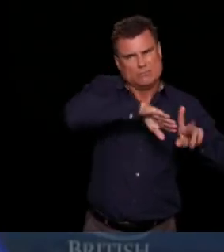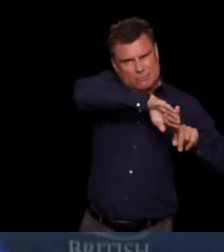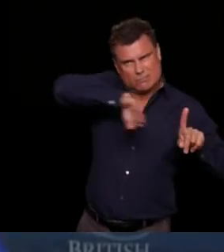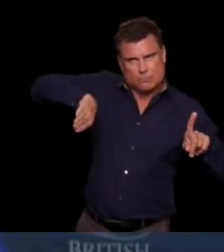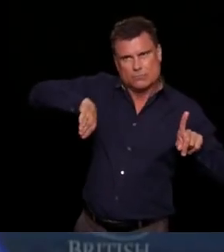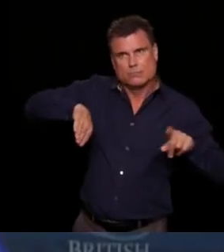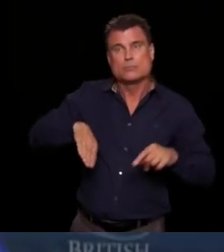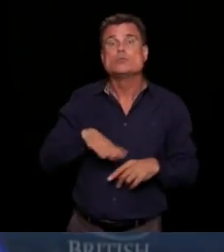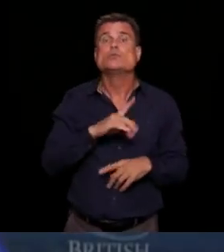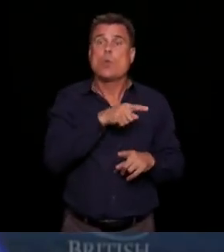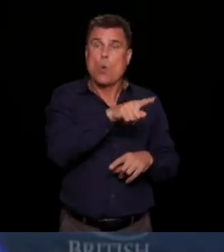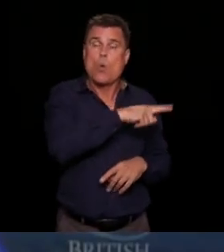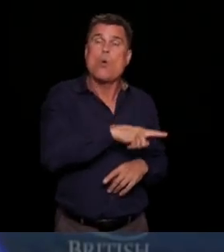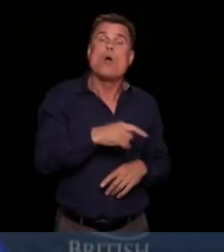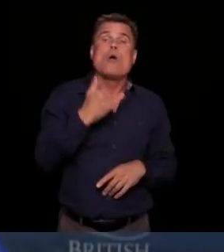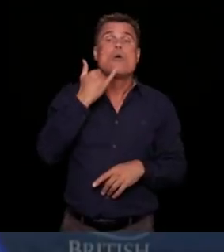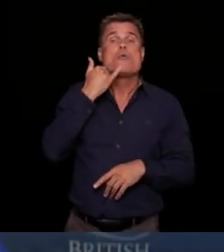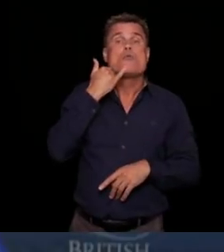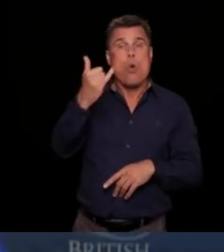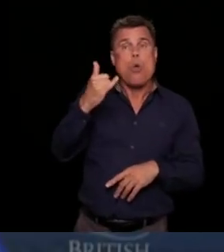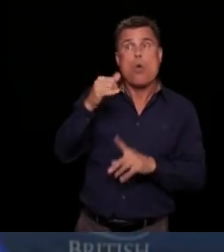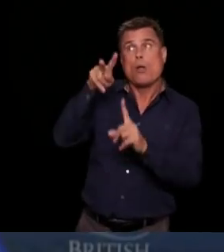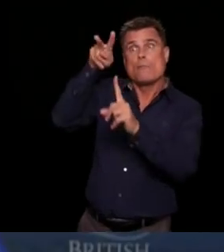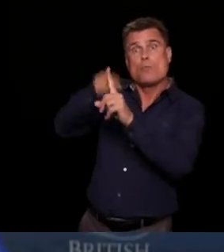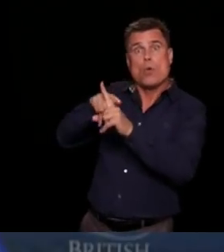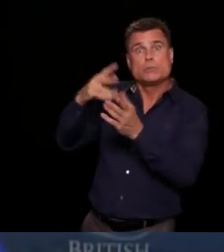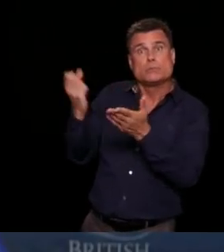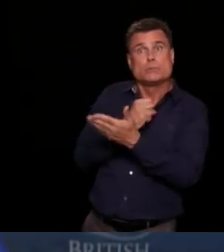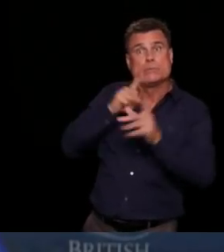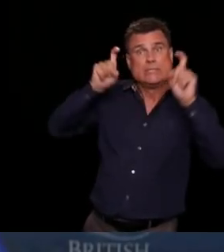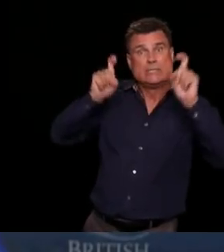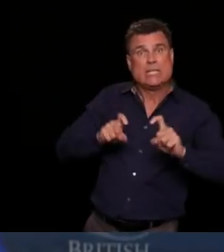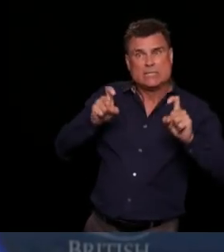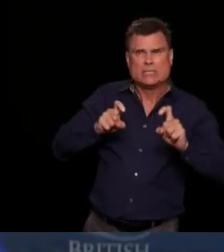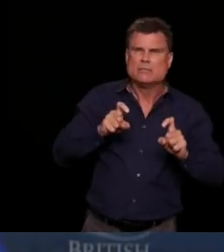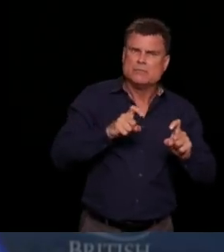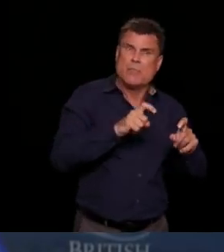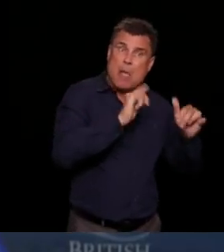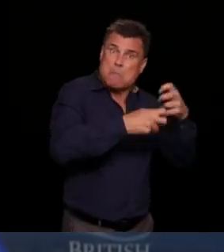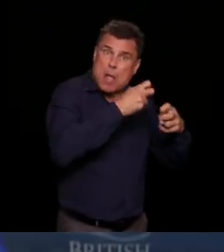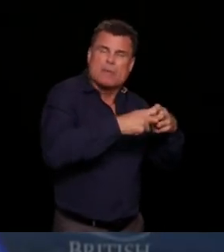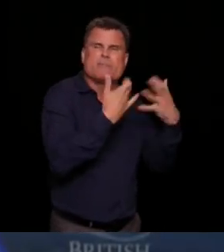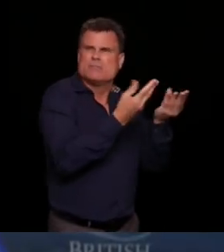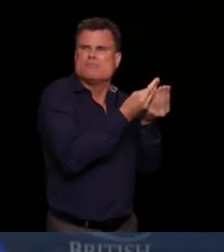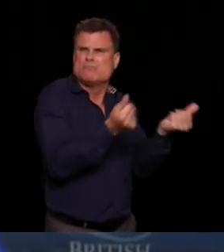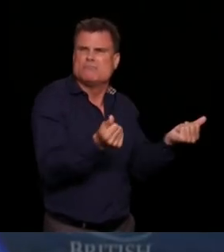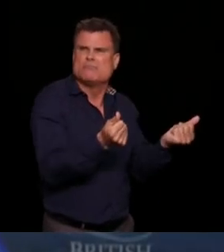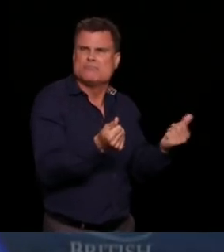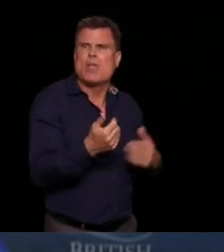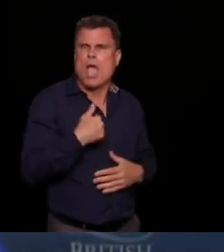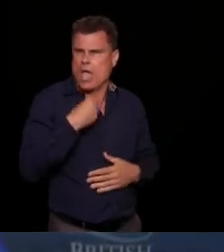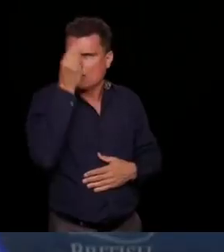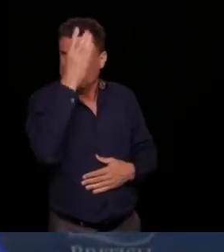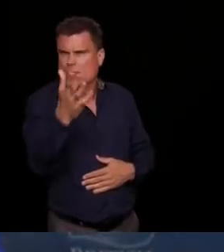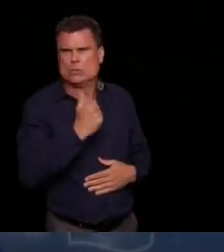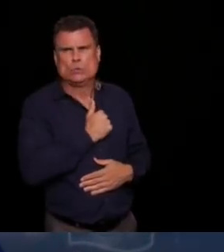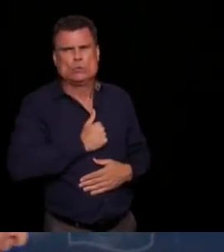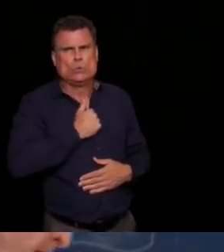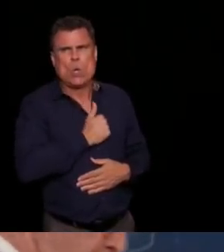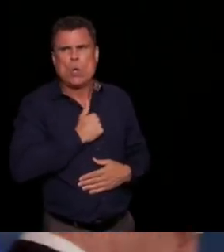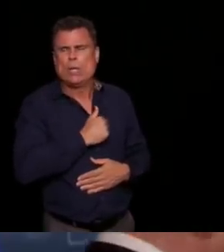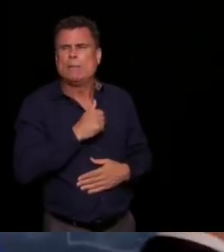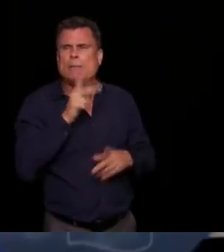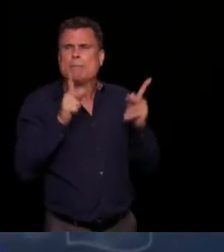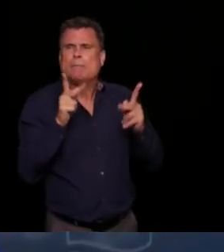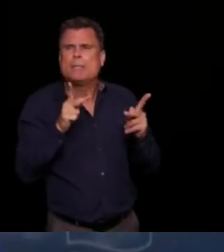be resolved shortly. And so that problem will be resolved, and we apologize for for the inconvenience and concern that caused. Thank